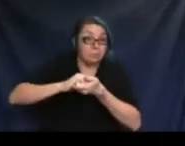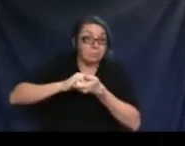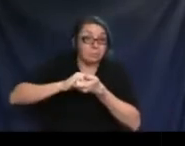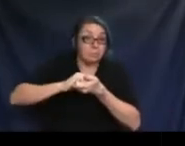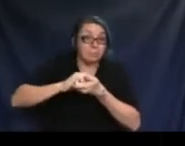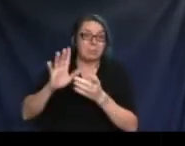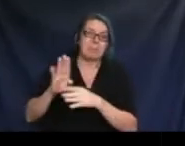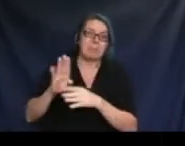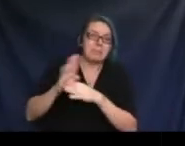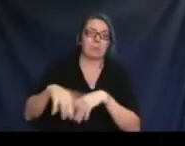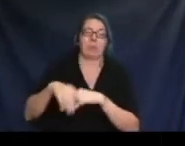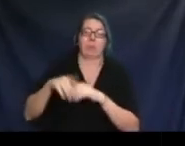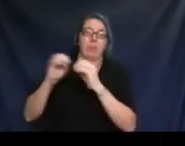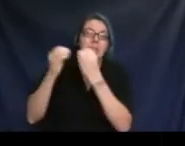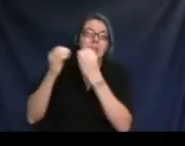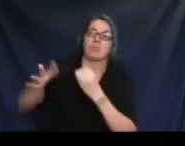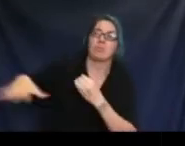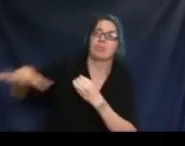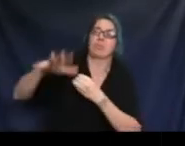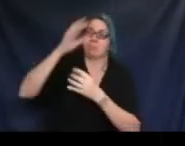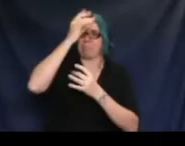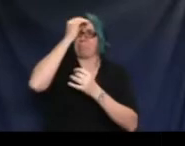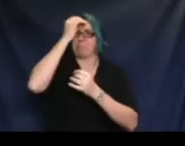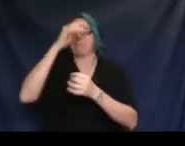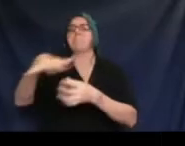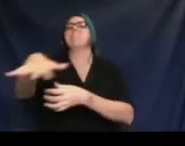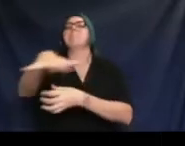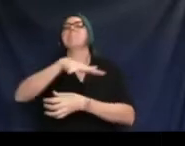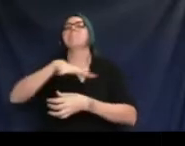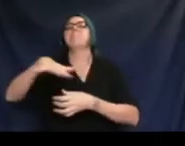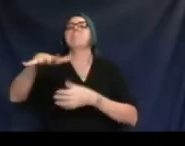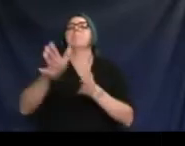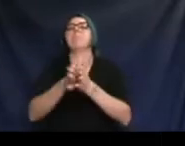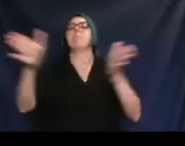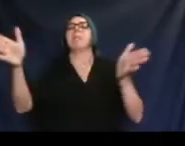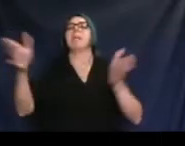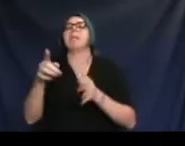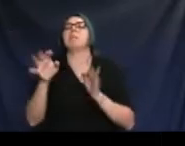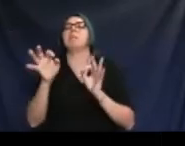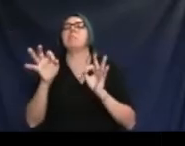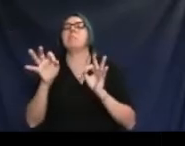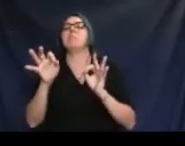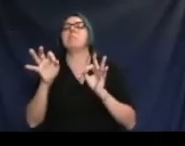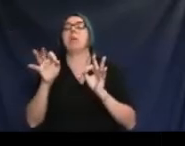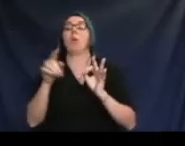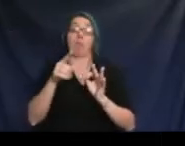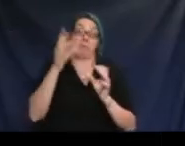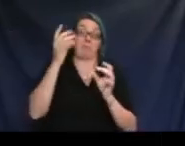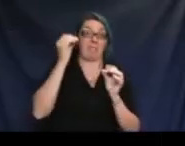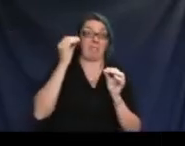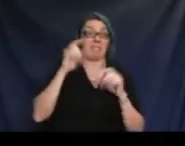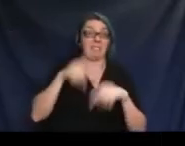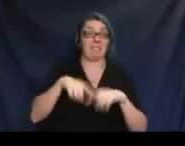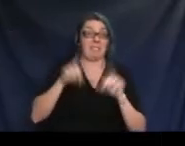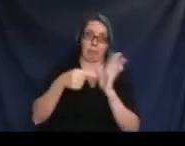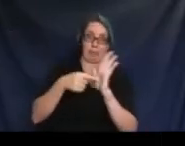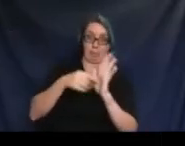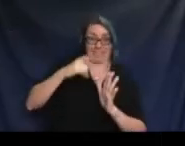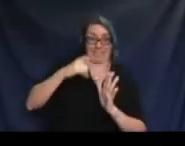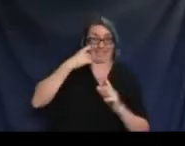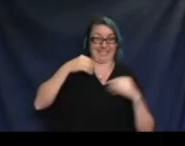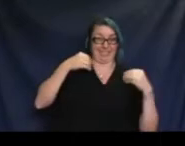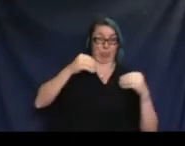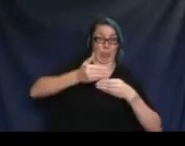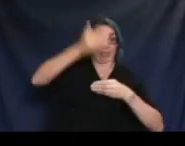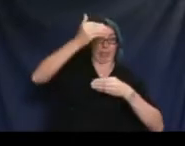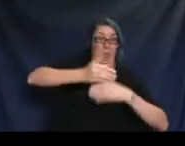that's great. And if you have a site in mind that is a public site, that's also great. And just know that we might have to work with you to find